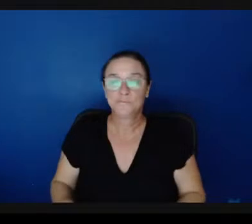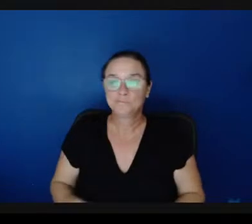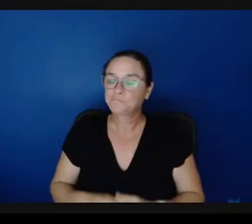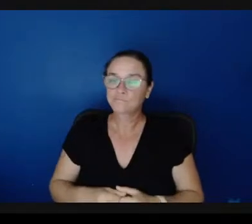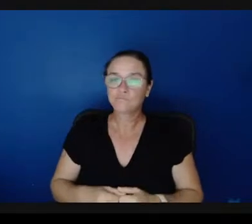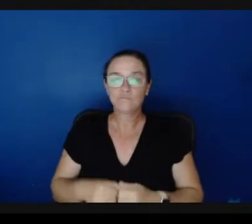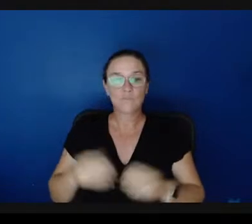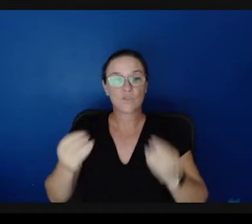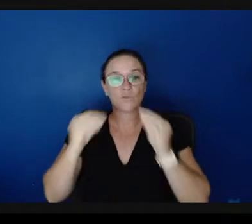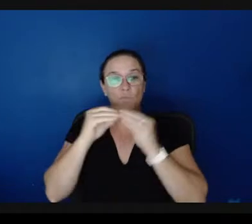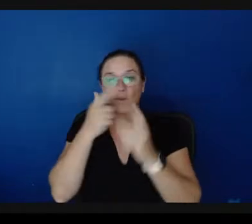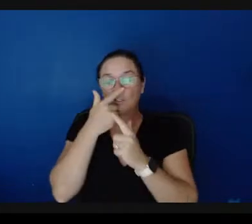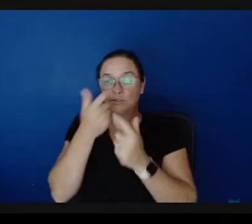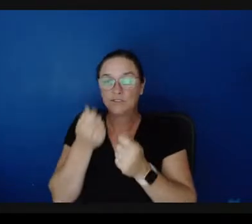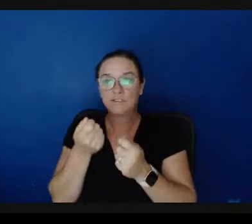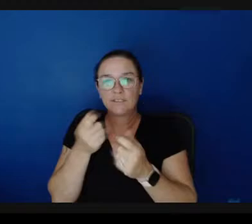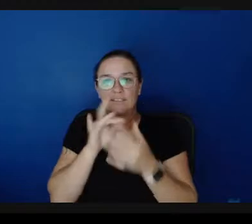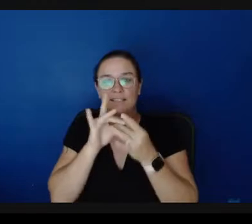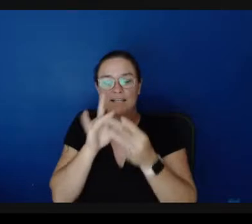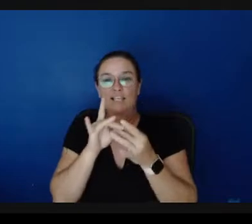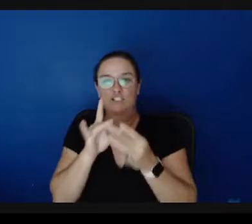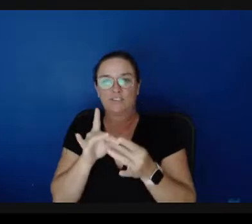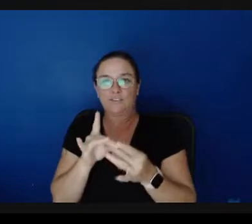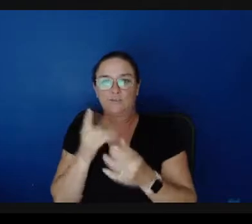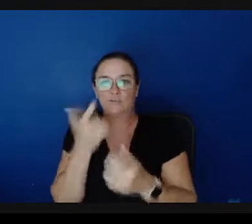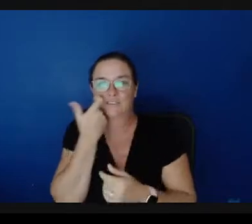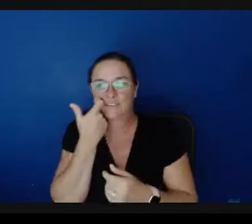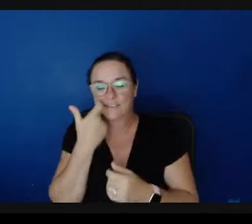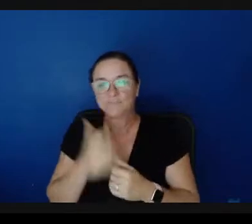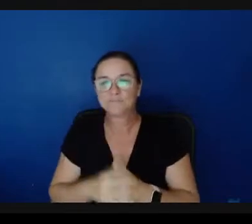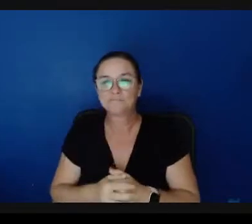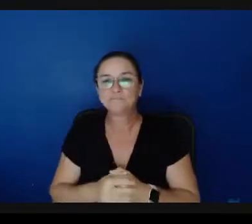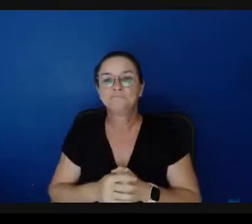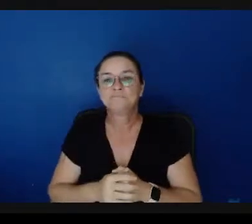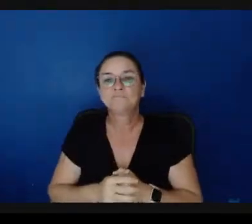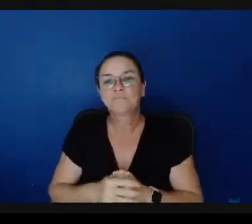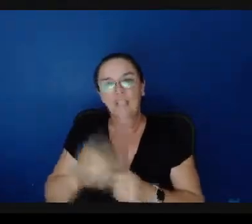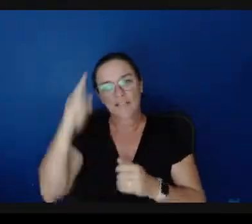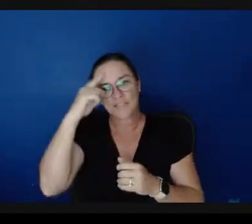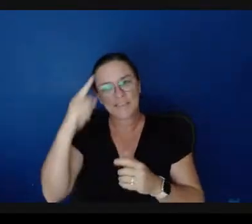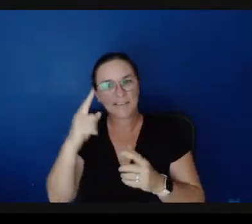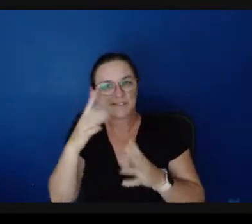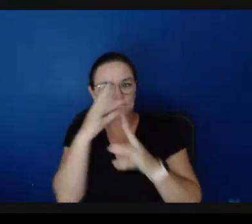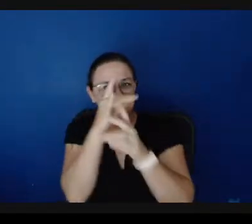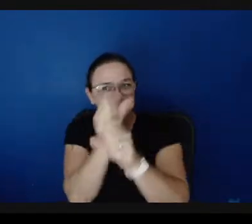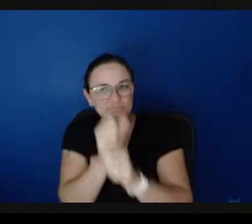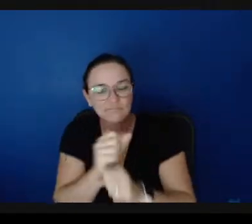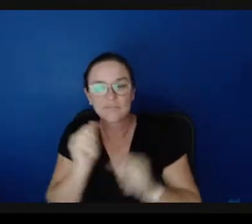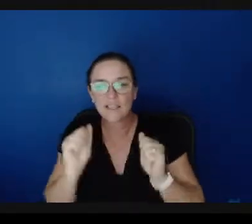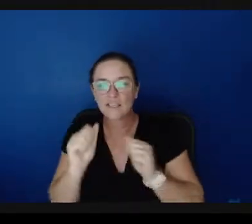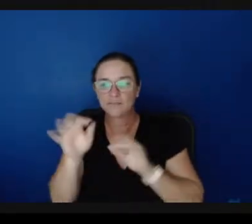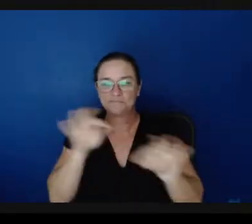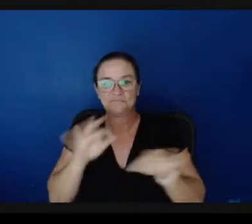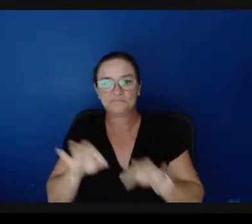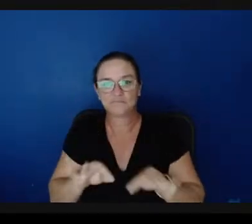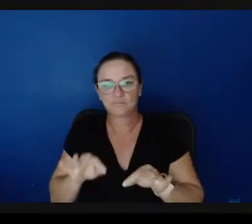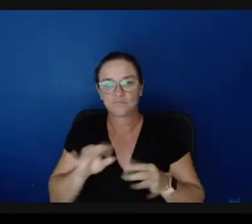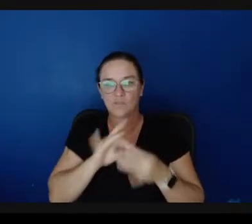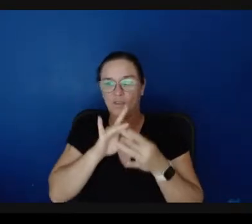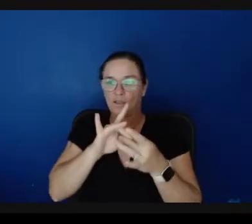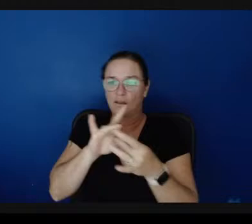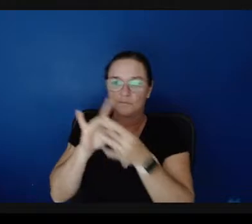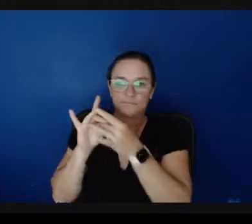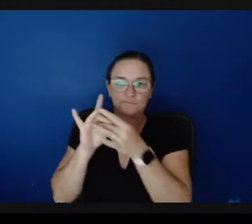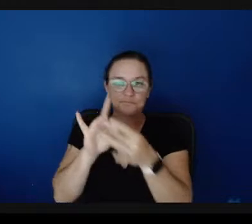one of the more interesting connections recently of Kilauea Mauna Loa that I think is fascinating. Like they say they can explain everything with just that. So